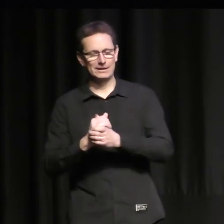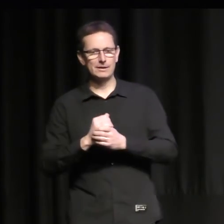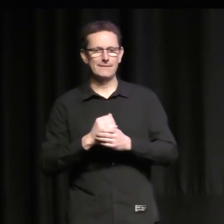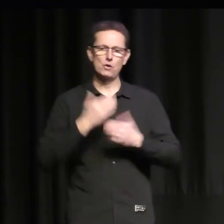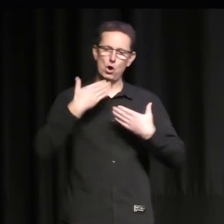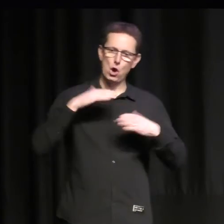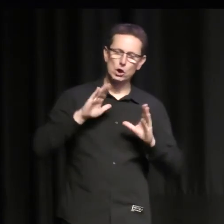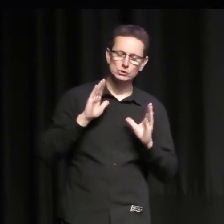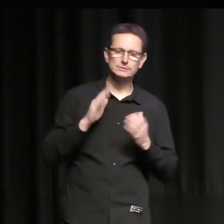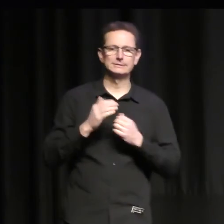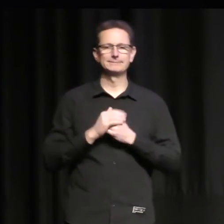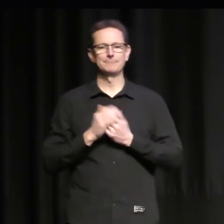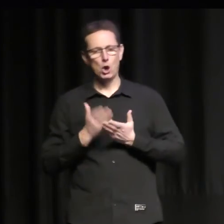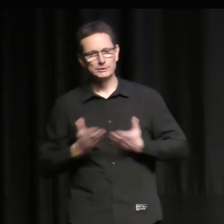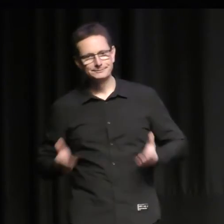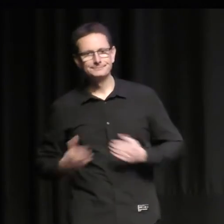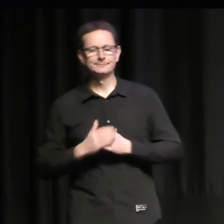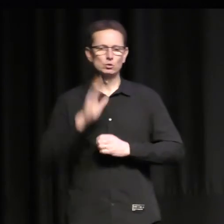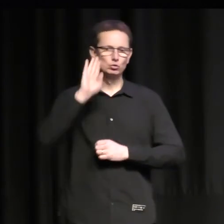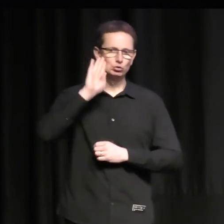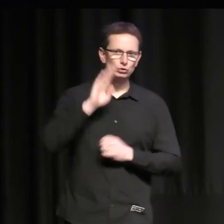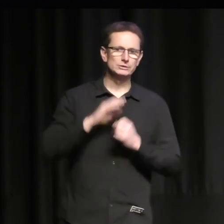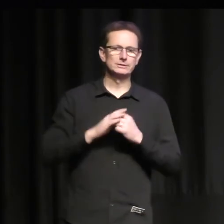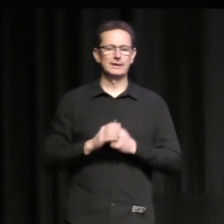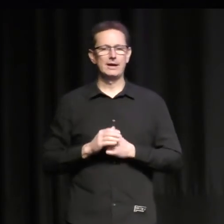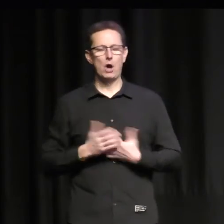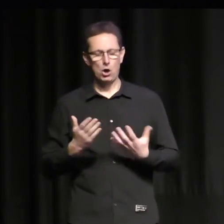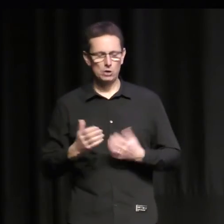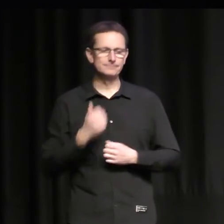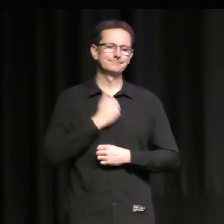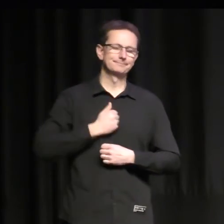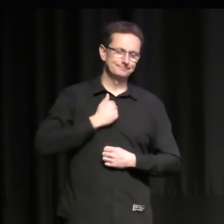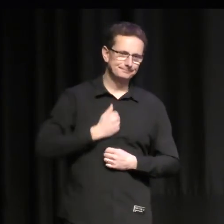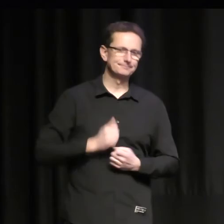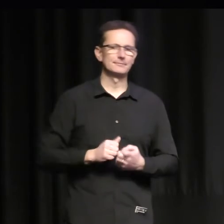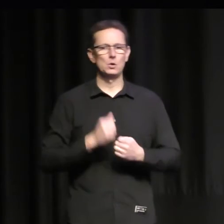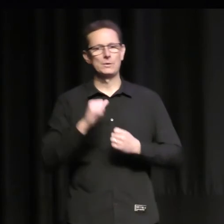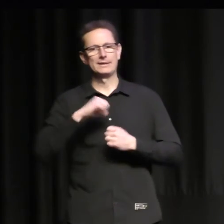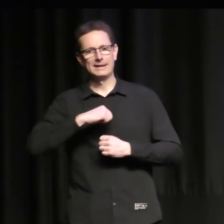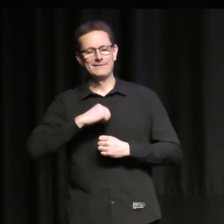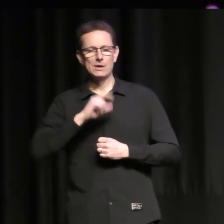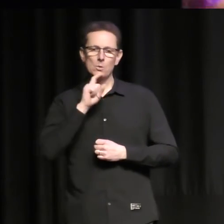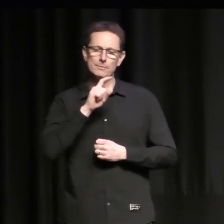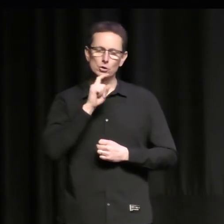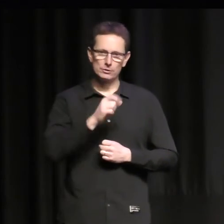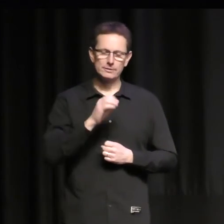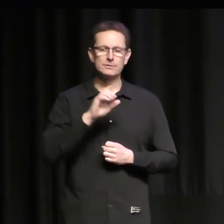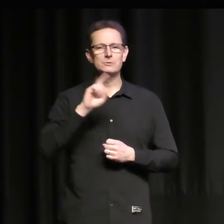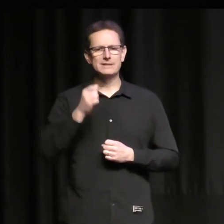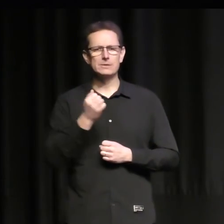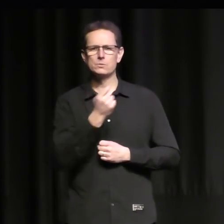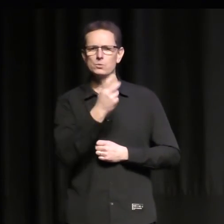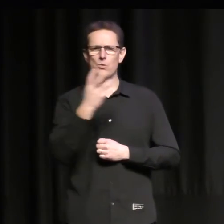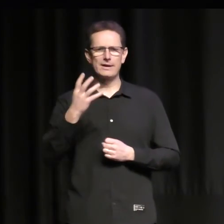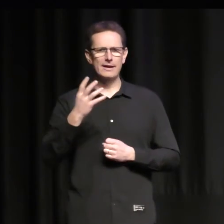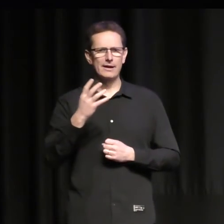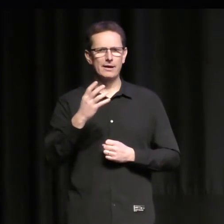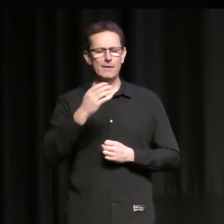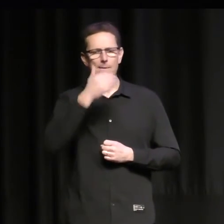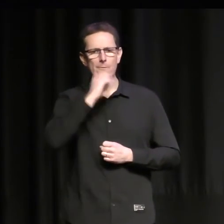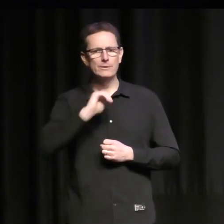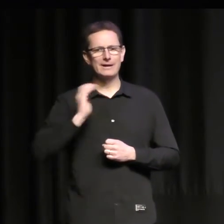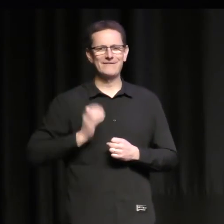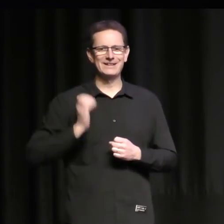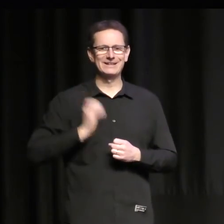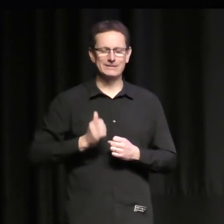and they listened, and in their best saris and nice comments. And then a couple of young women stood up.